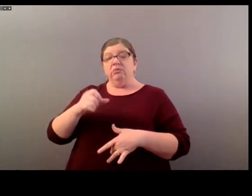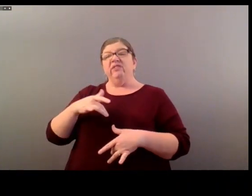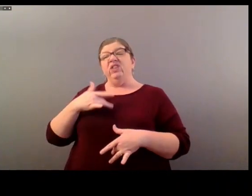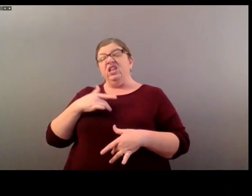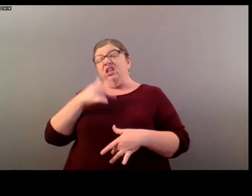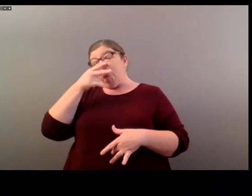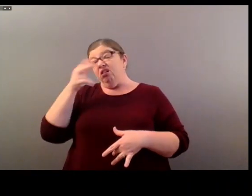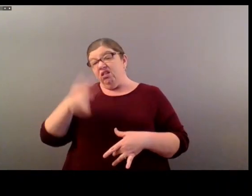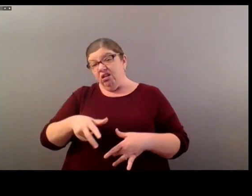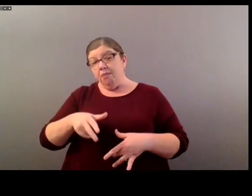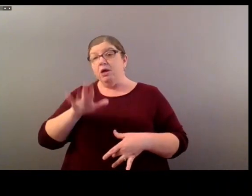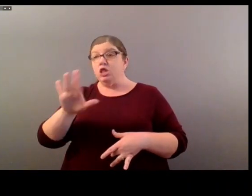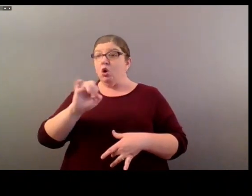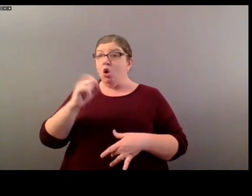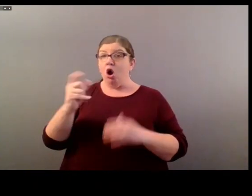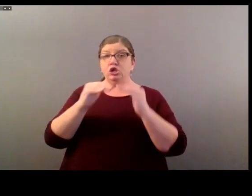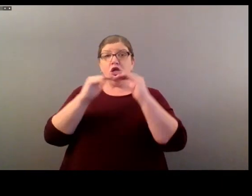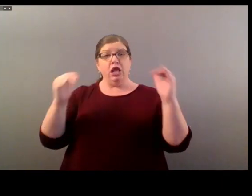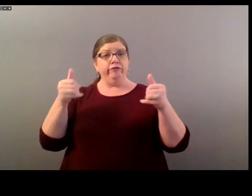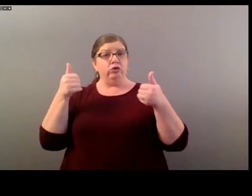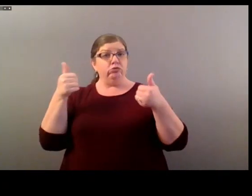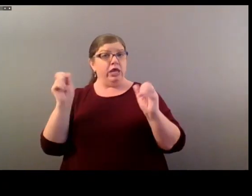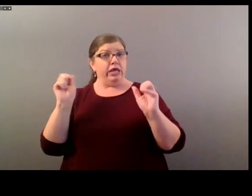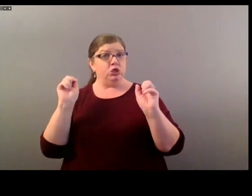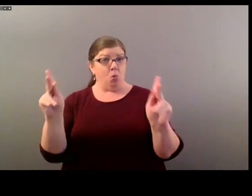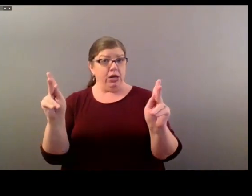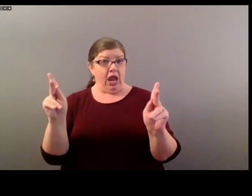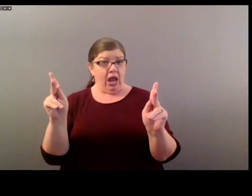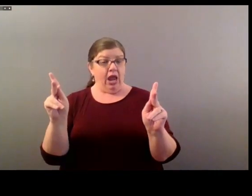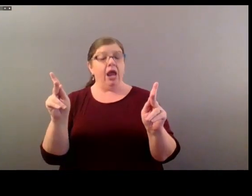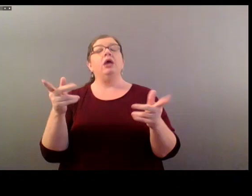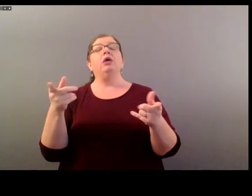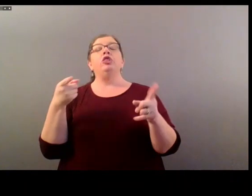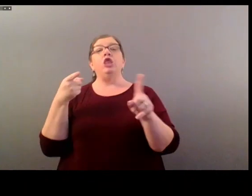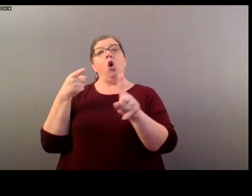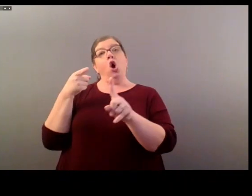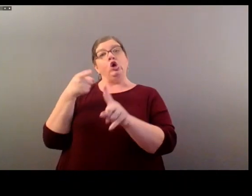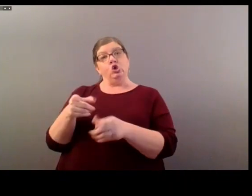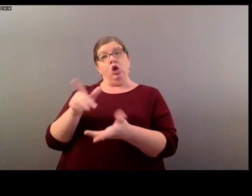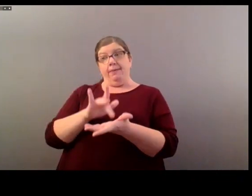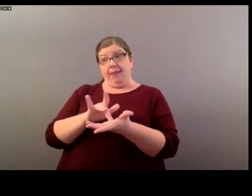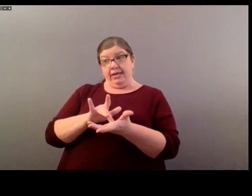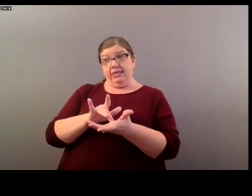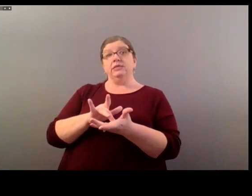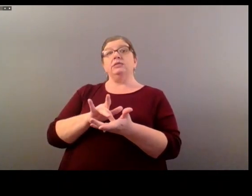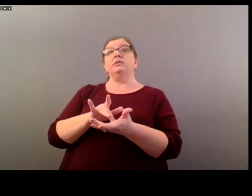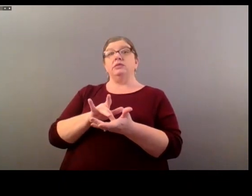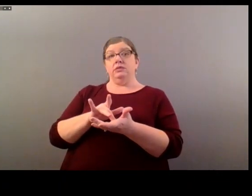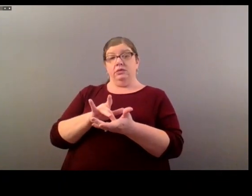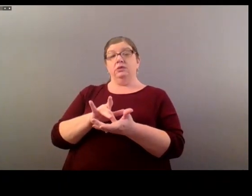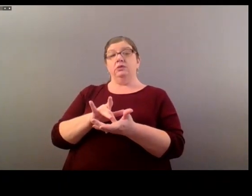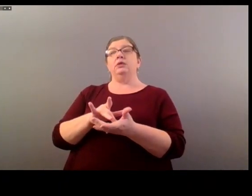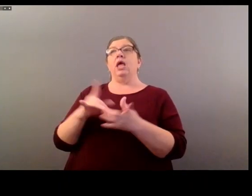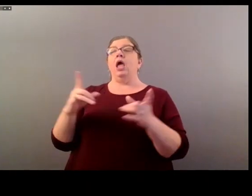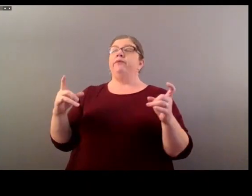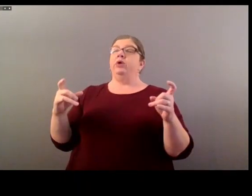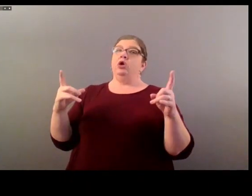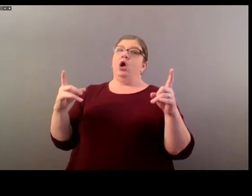their oxygen levels are still okay, there are certain medicines that have very complex